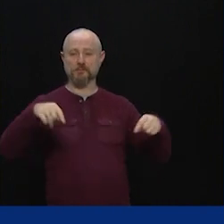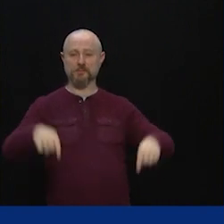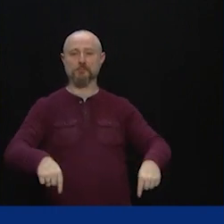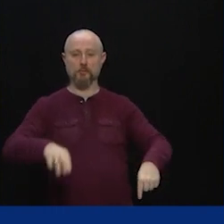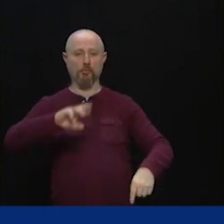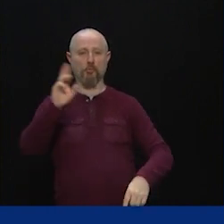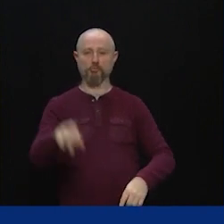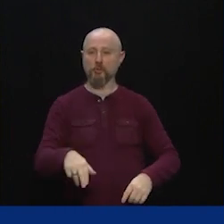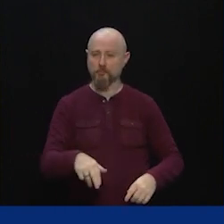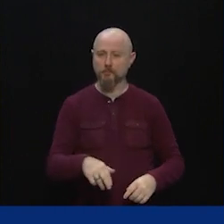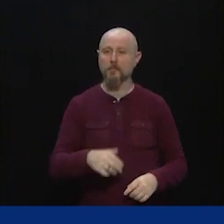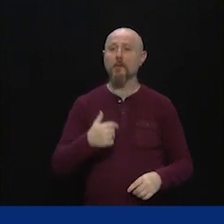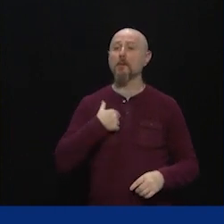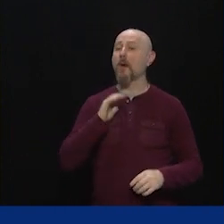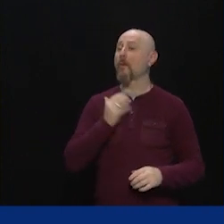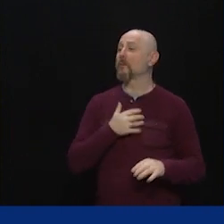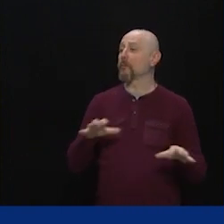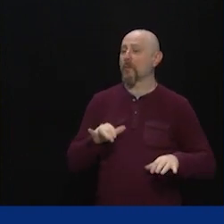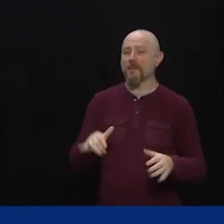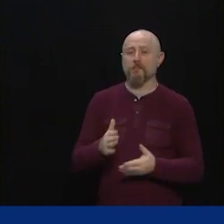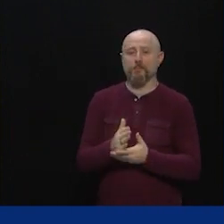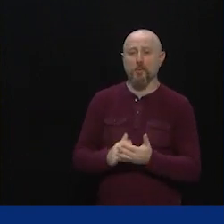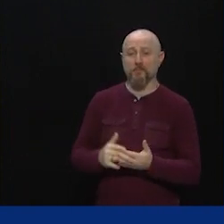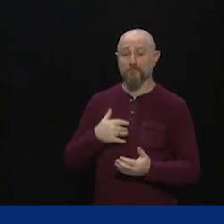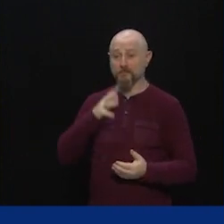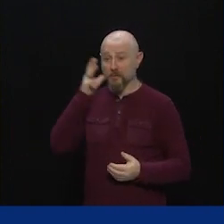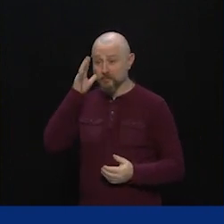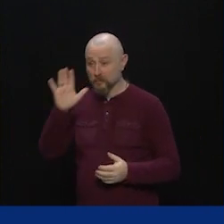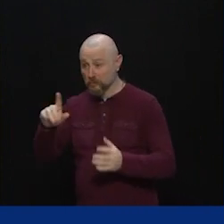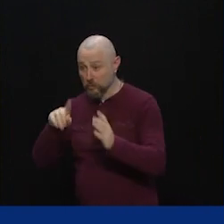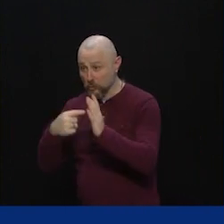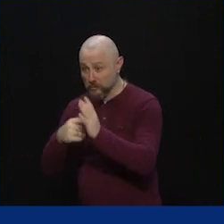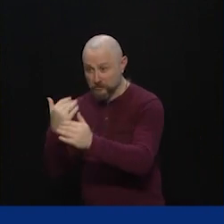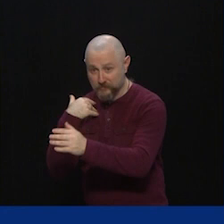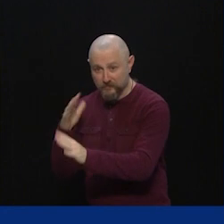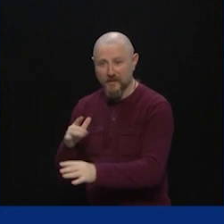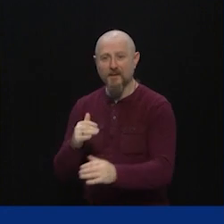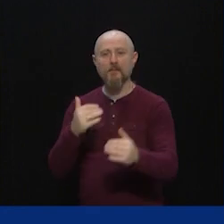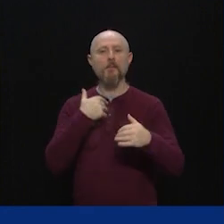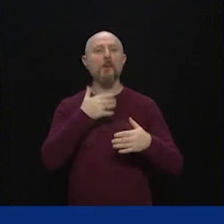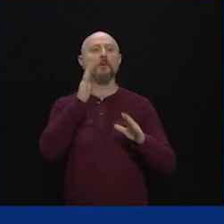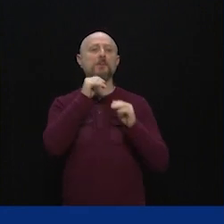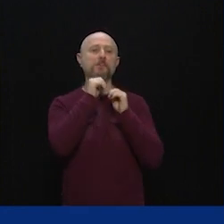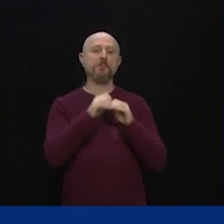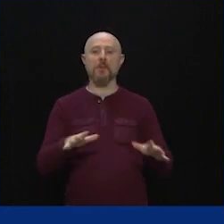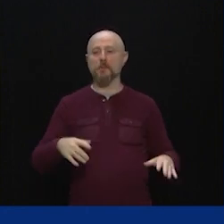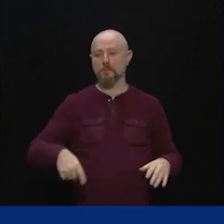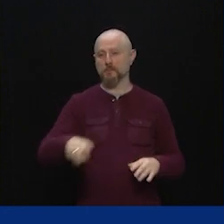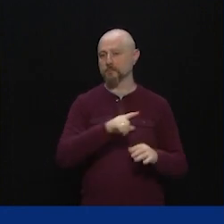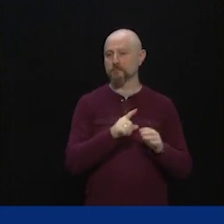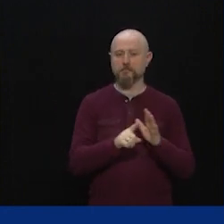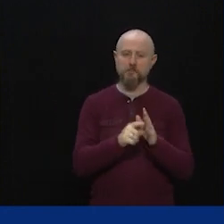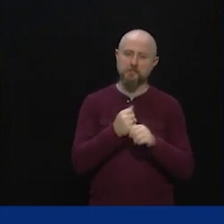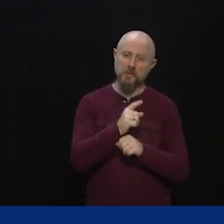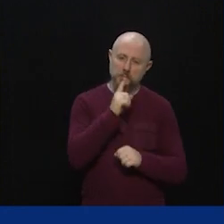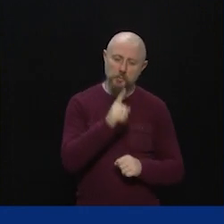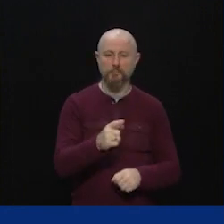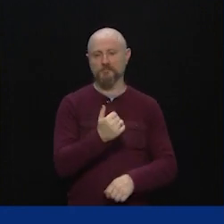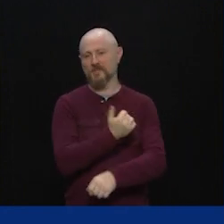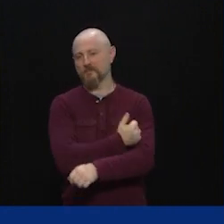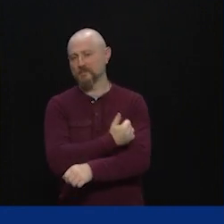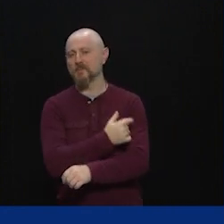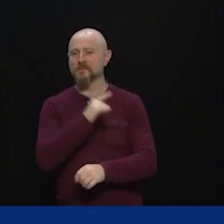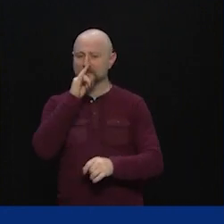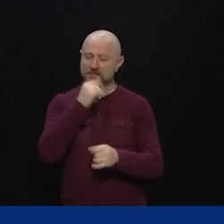do our parts. Parents, you have a role to play. Teachers, God bless you for showing up and making sure you're vaccinated, that you're safe, that the kids are keeping their masks